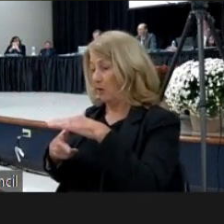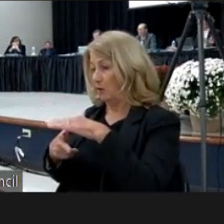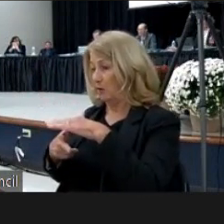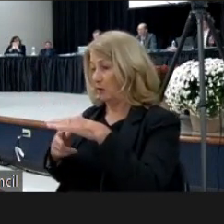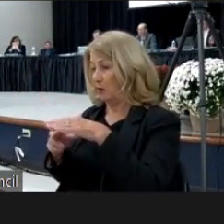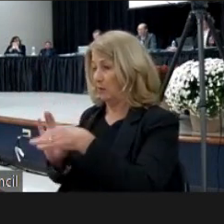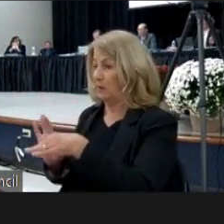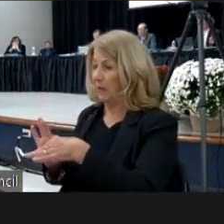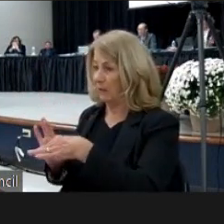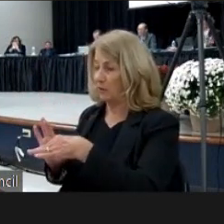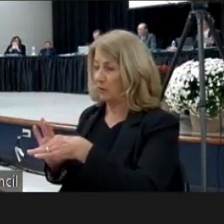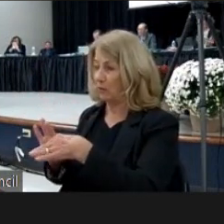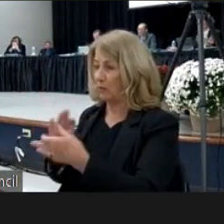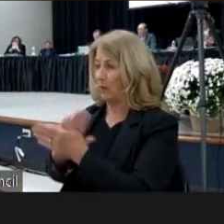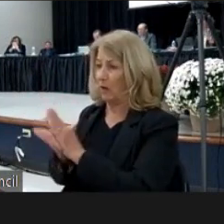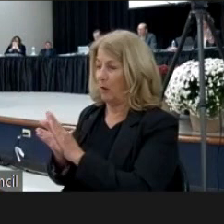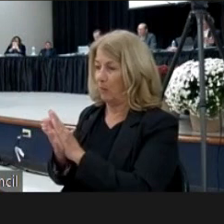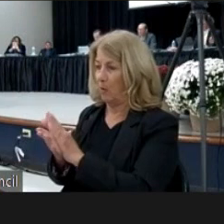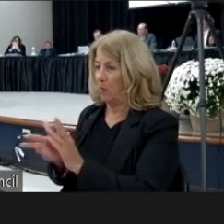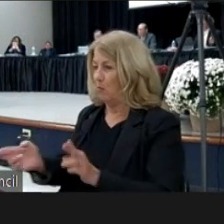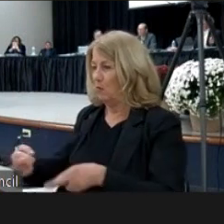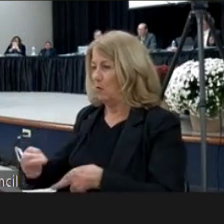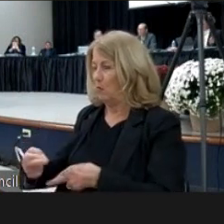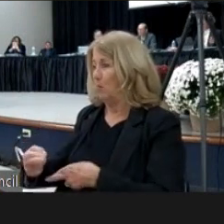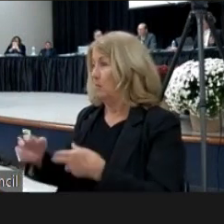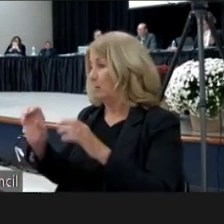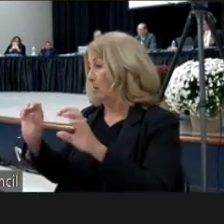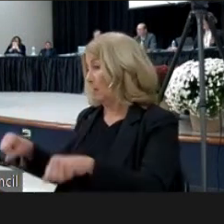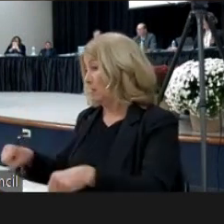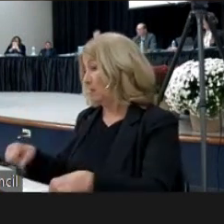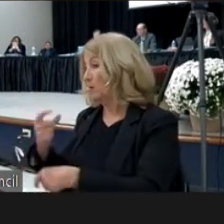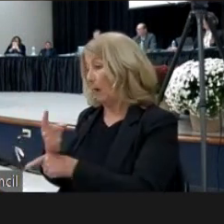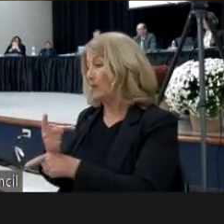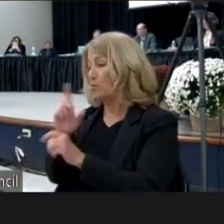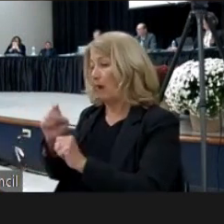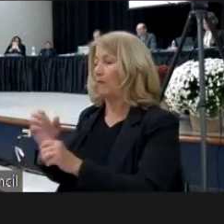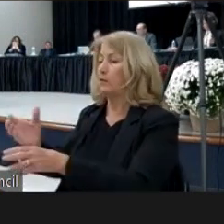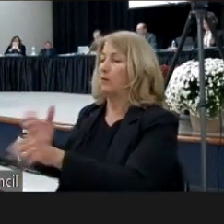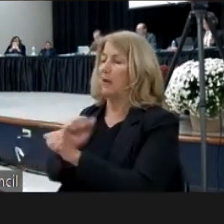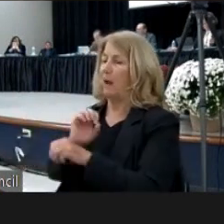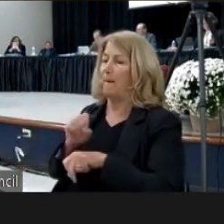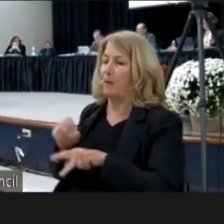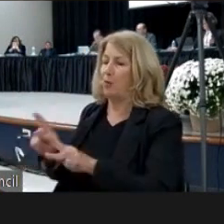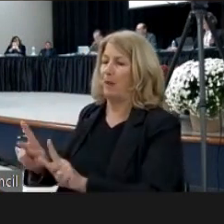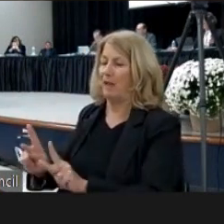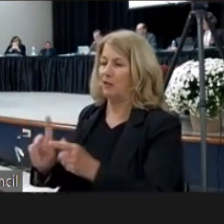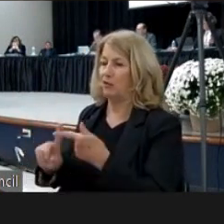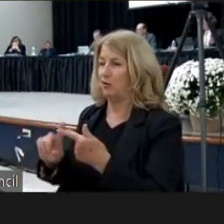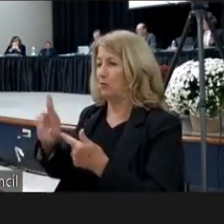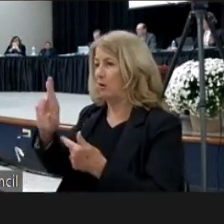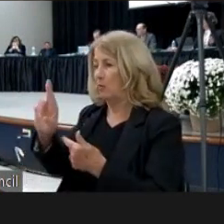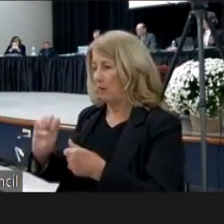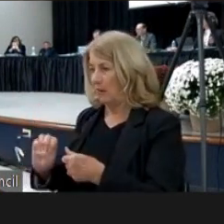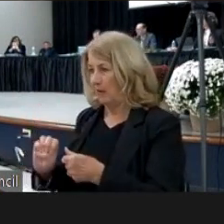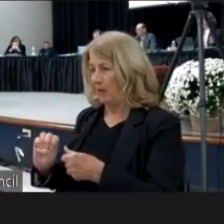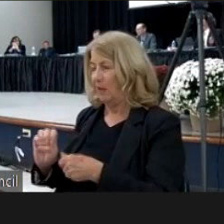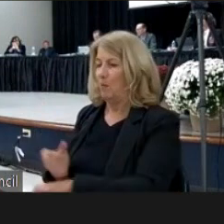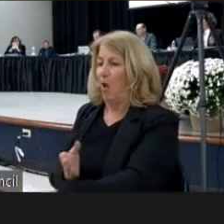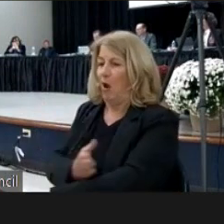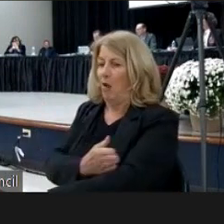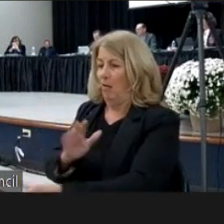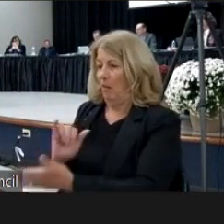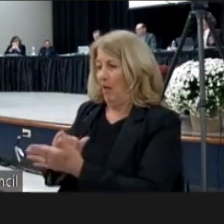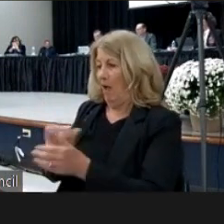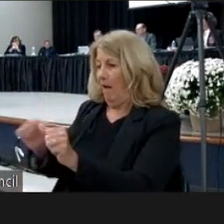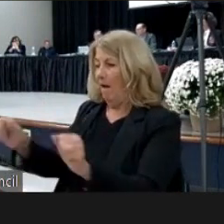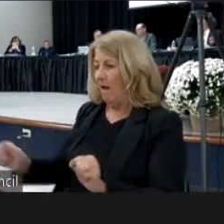using it and charge rent, right? You don't- Correct. you You'd have don't- to come in and get a permit to remodel that space, to Okay. add the kitchen.